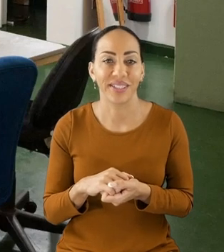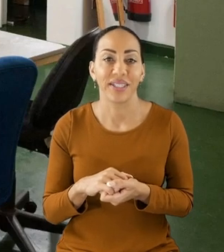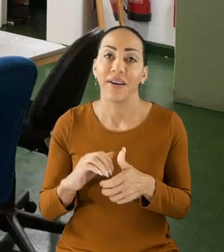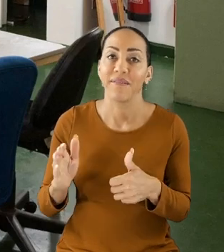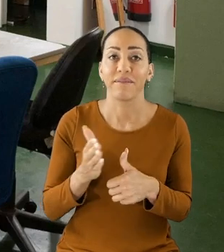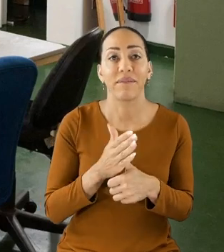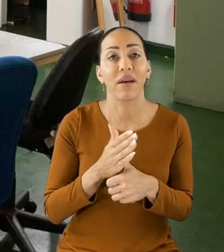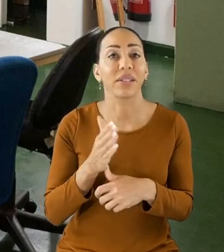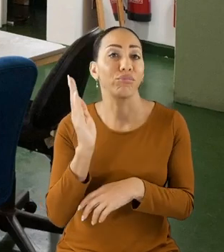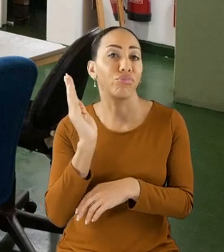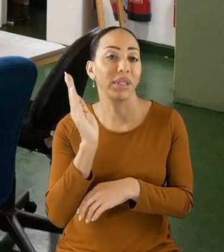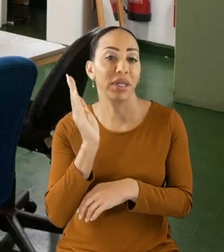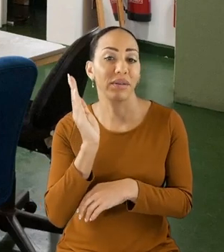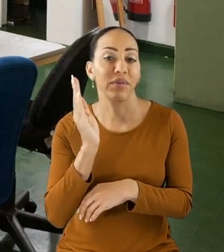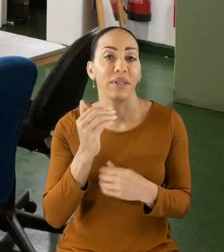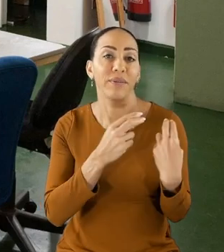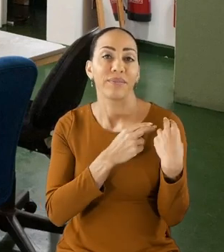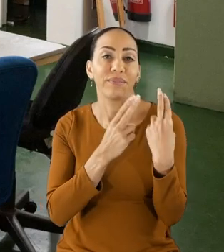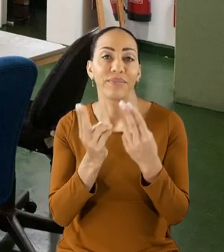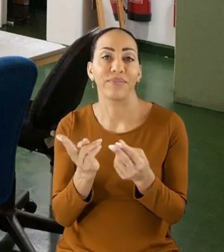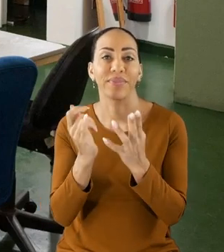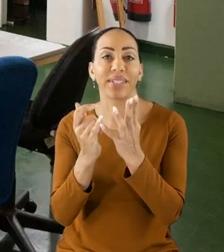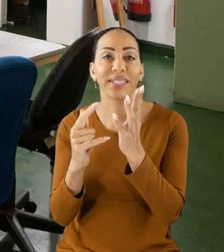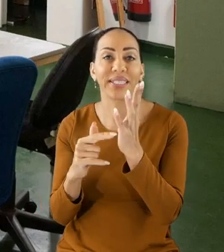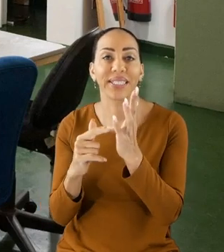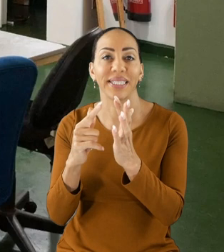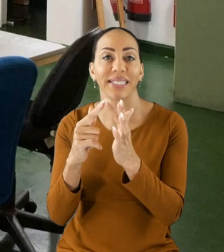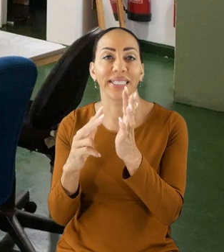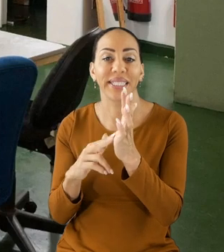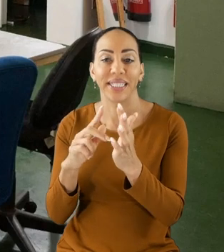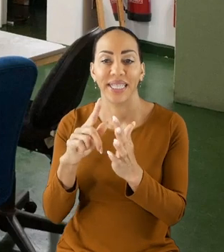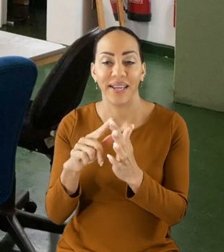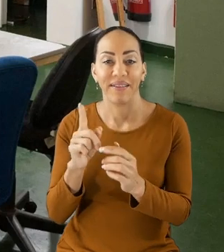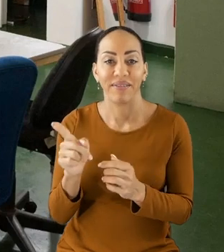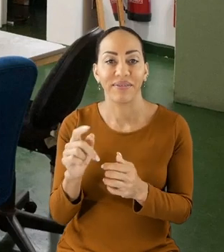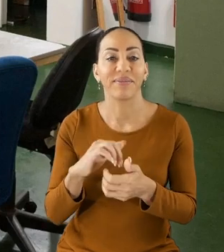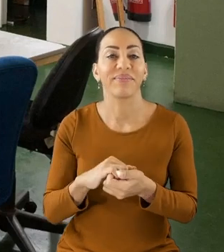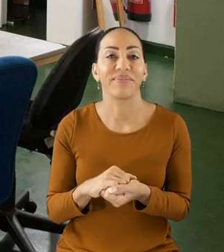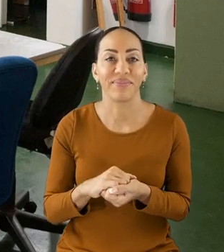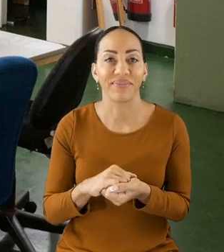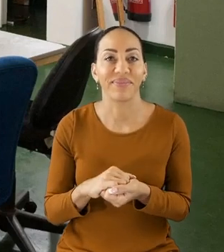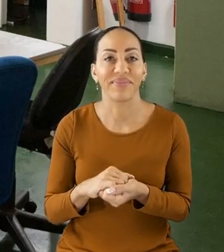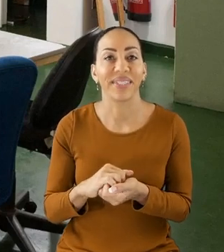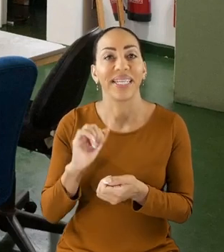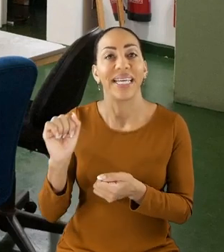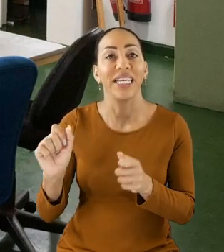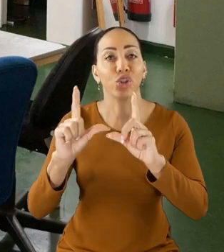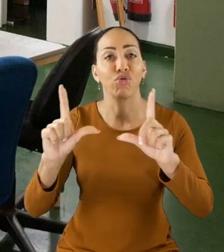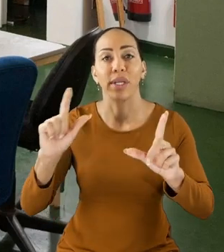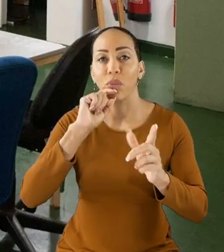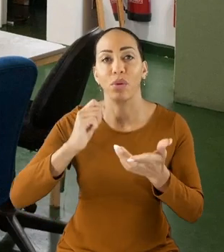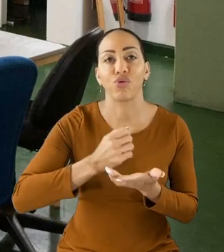with we'll get on to our first presentation from Steve. So I can Steve is actually going to